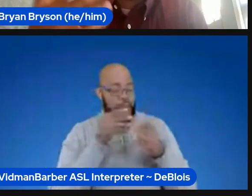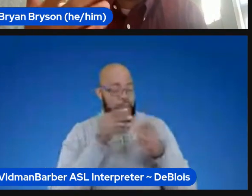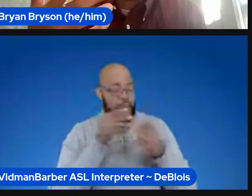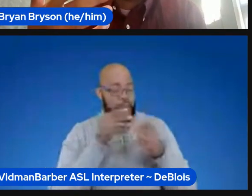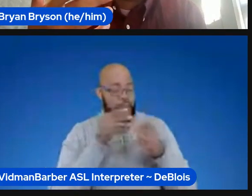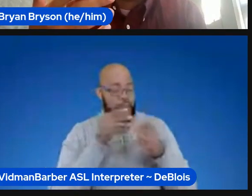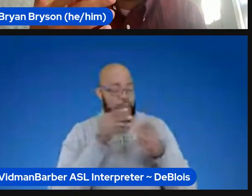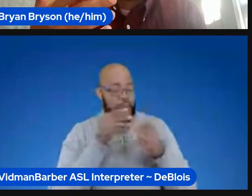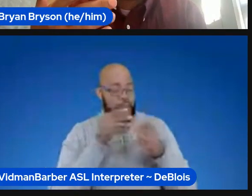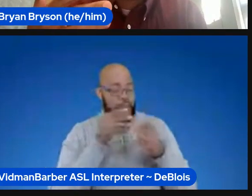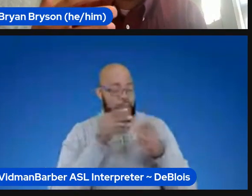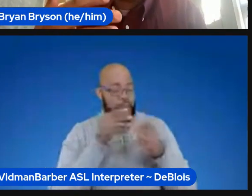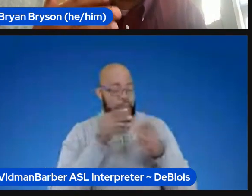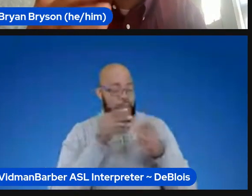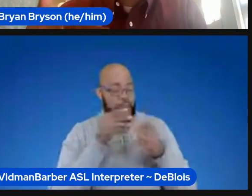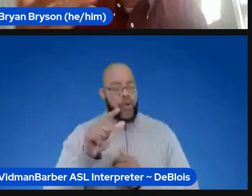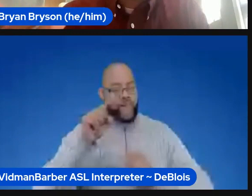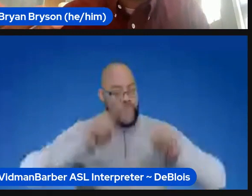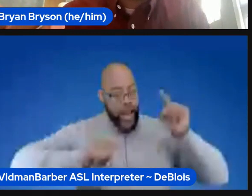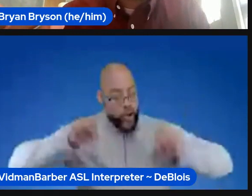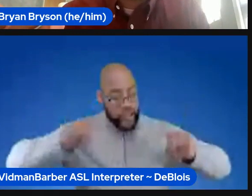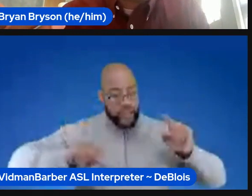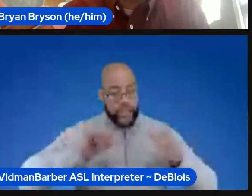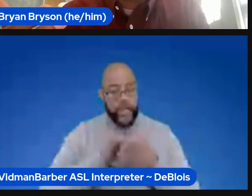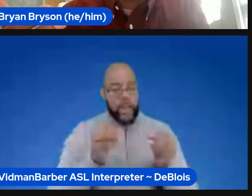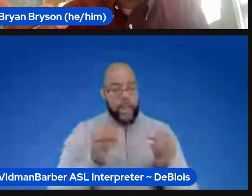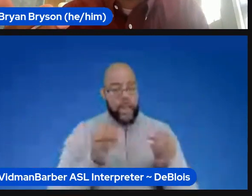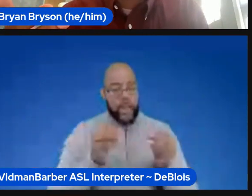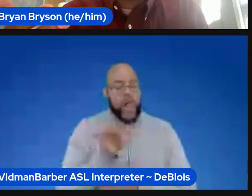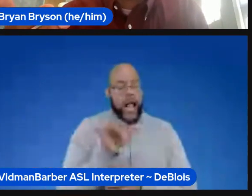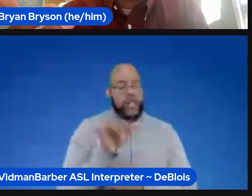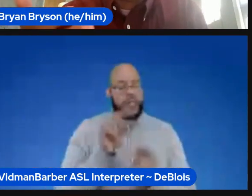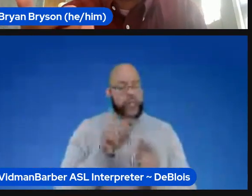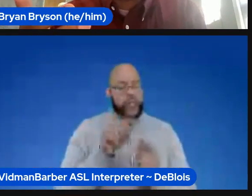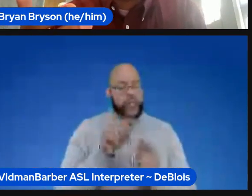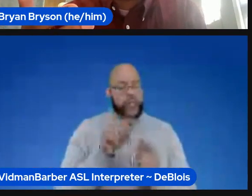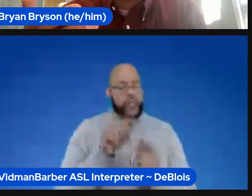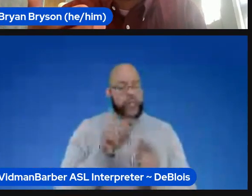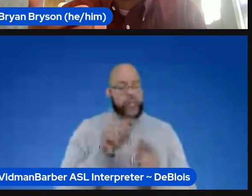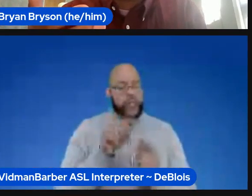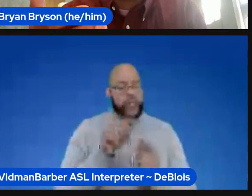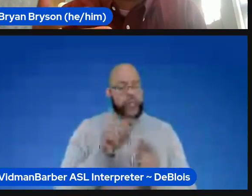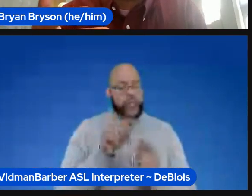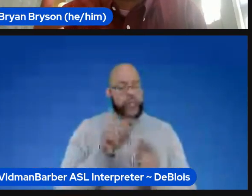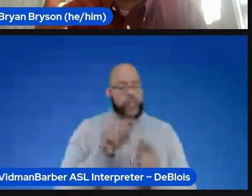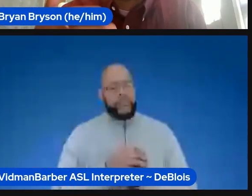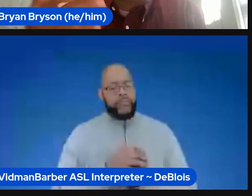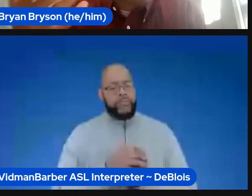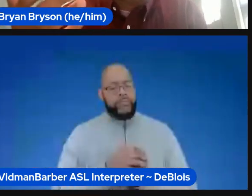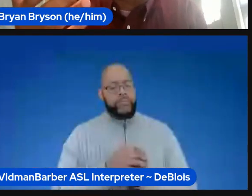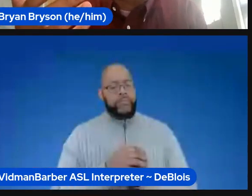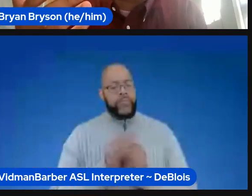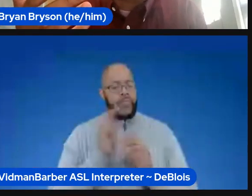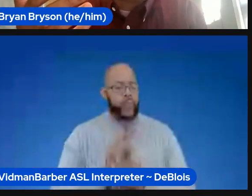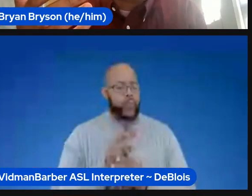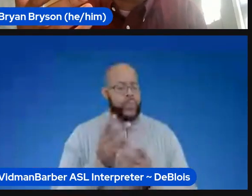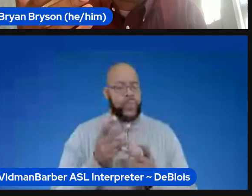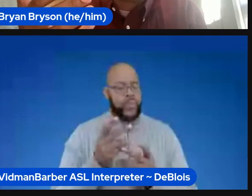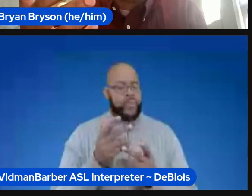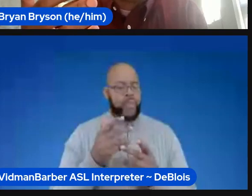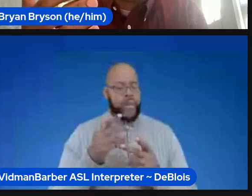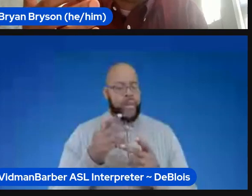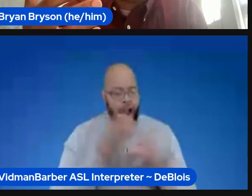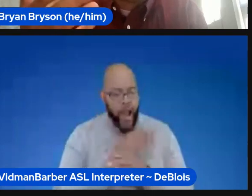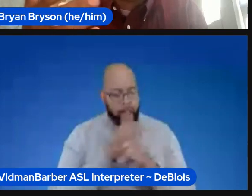about viral variants that would be more likely to escape neutralizing antibodies using a computational